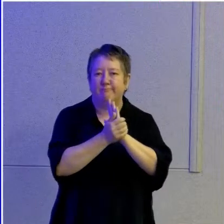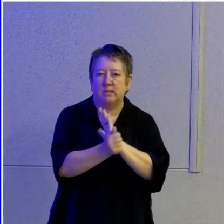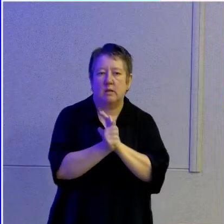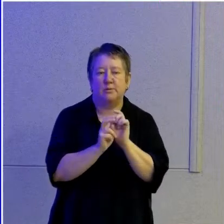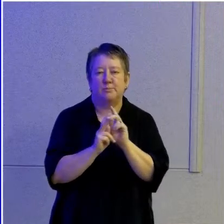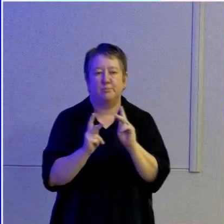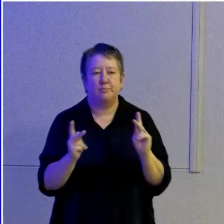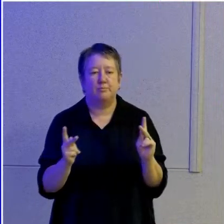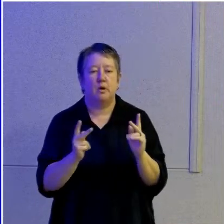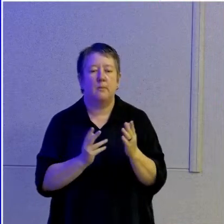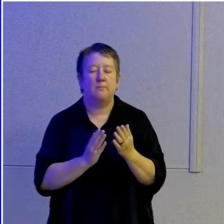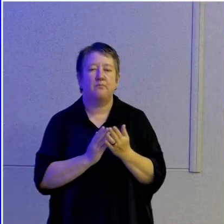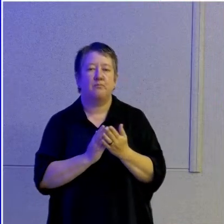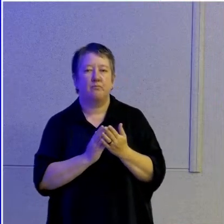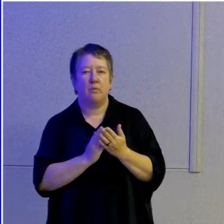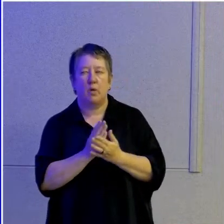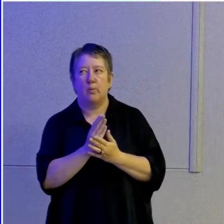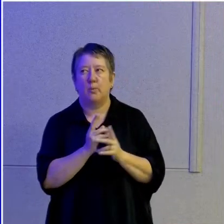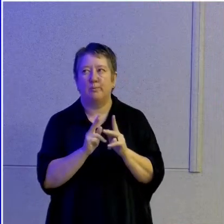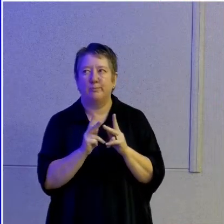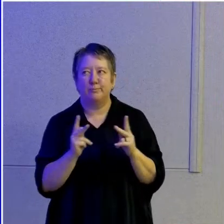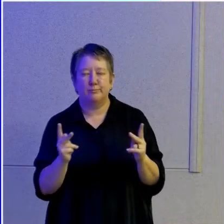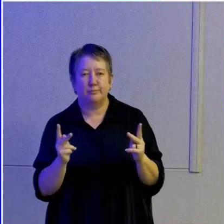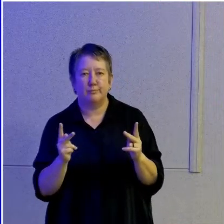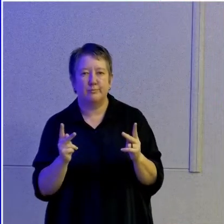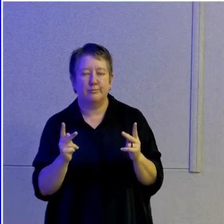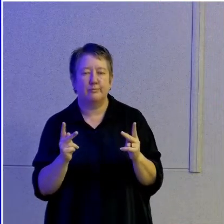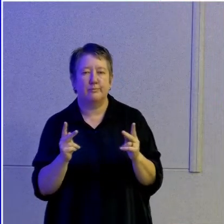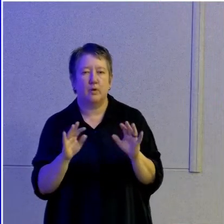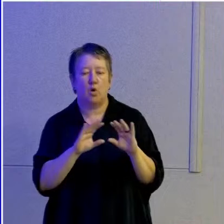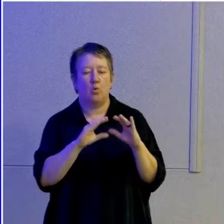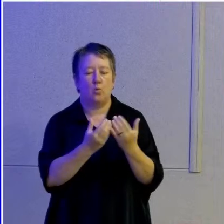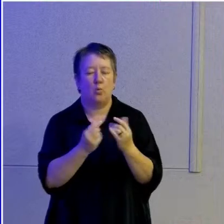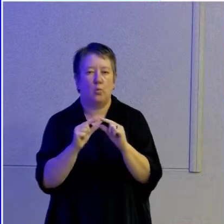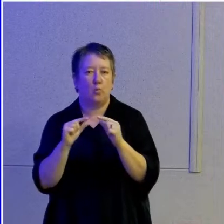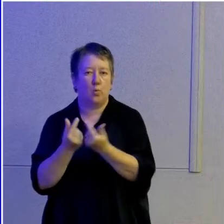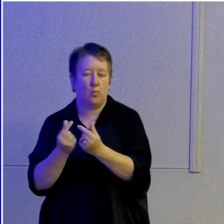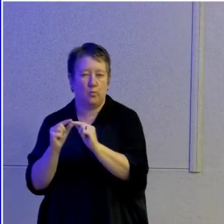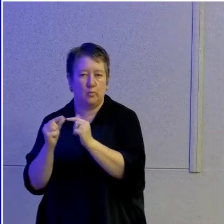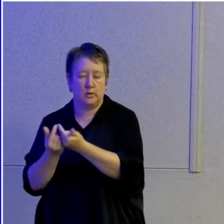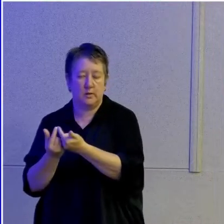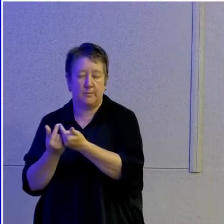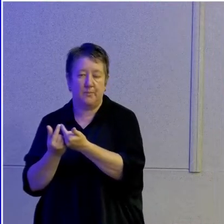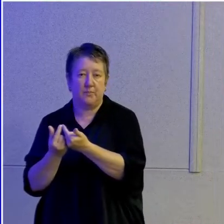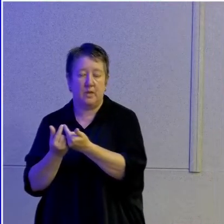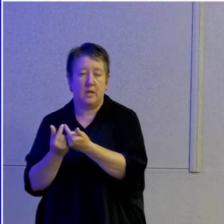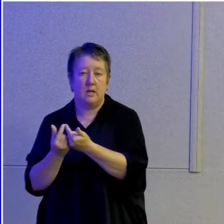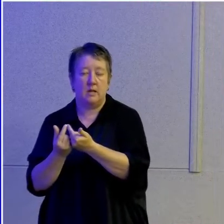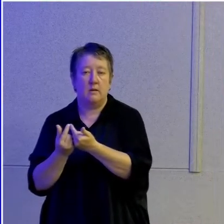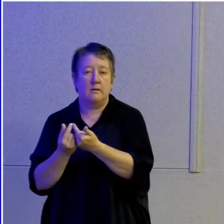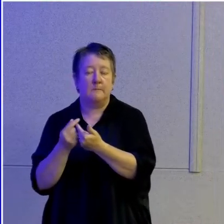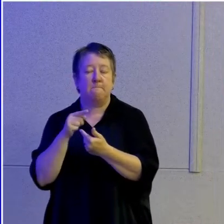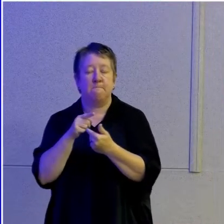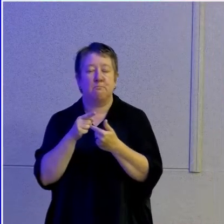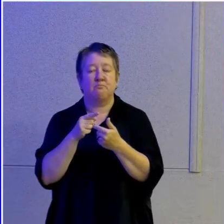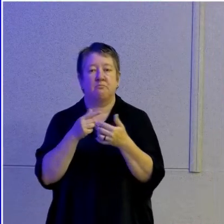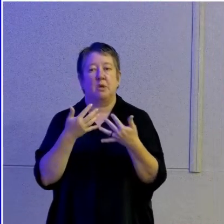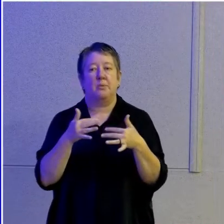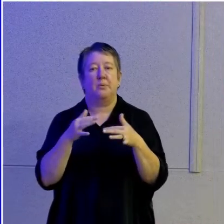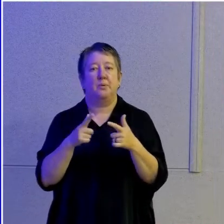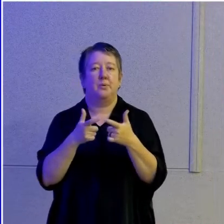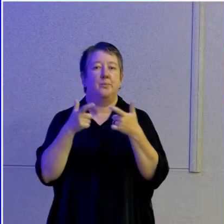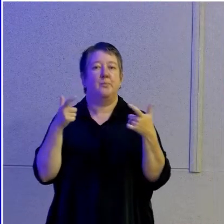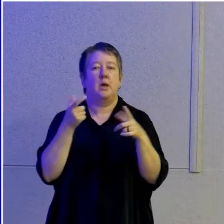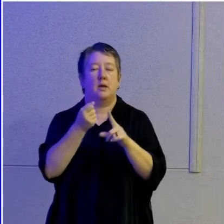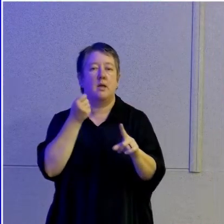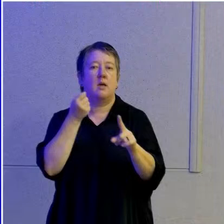the production of radioisotopes, which have and continue to make a great impact in the improvement